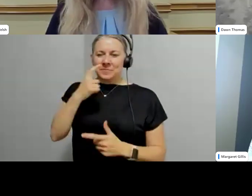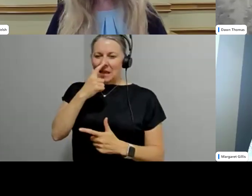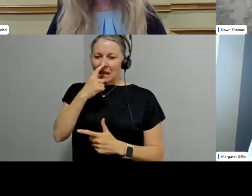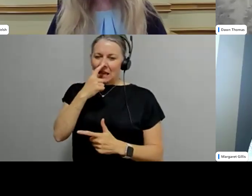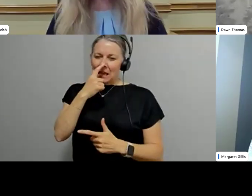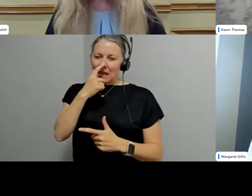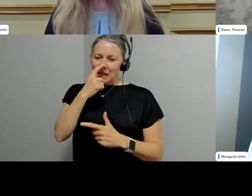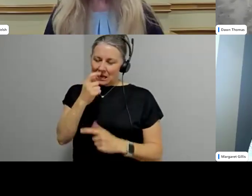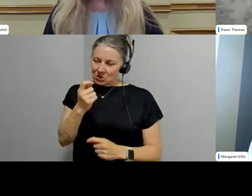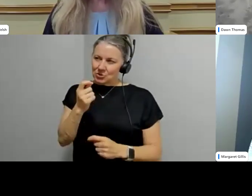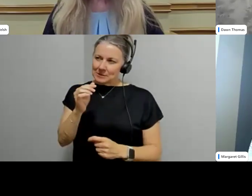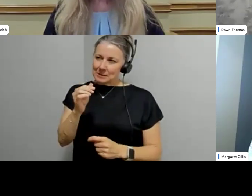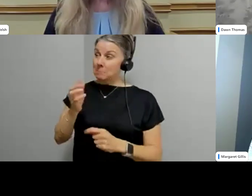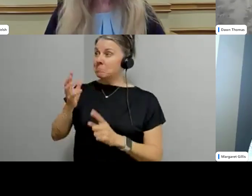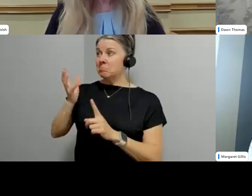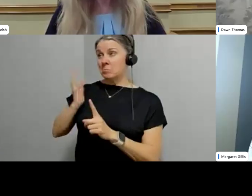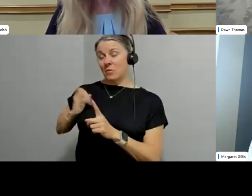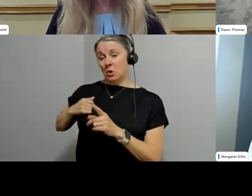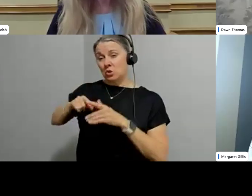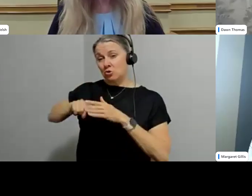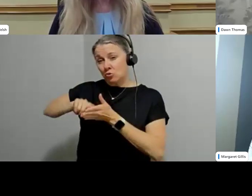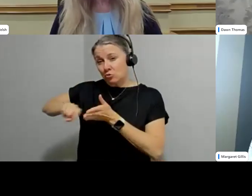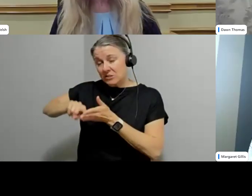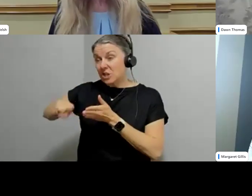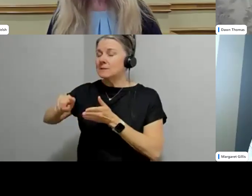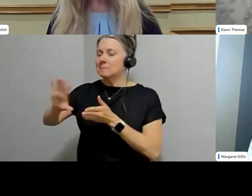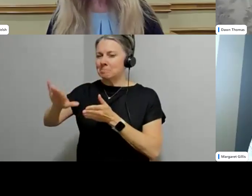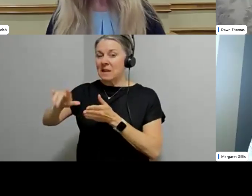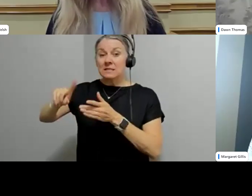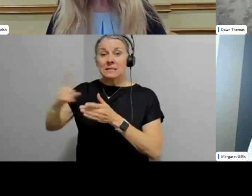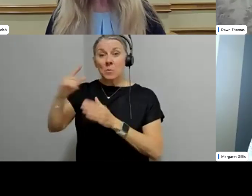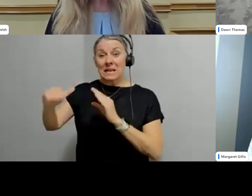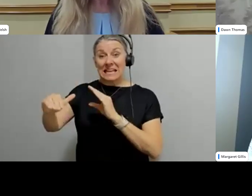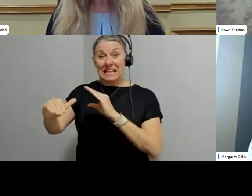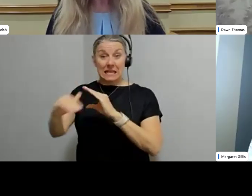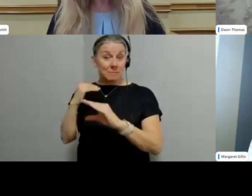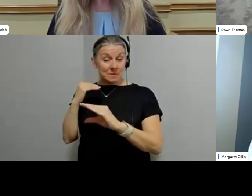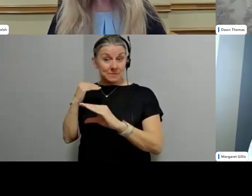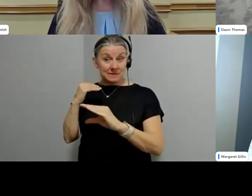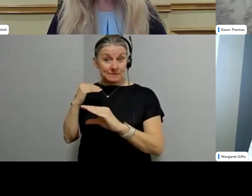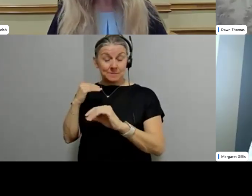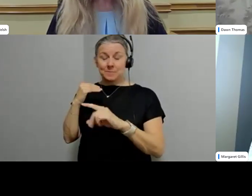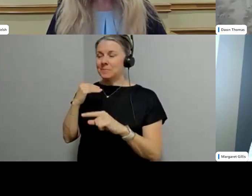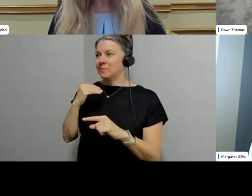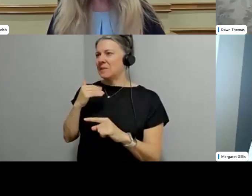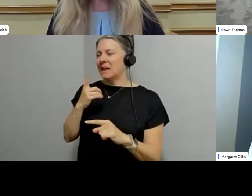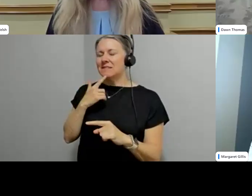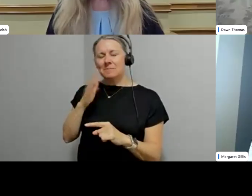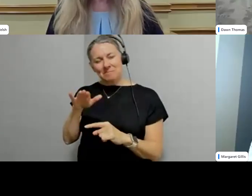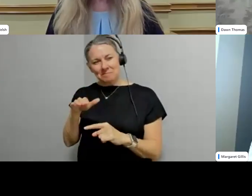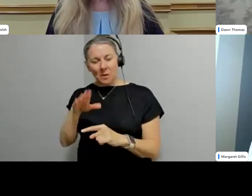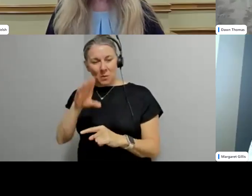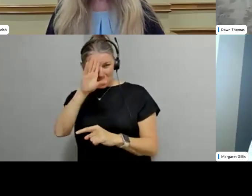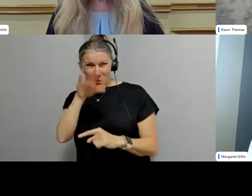doing this research, and it began when somebody emailed me and said, there are a lot of older women who